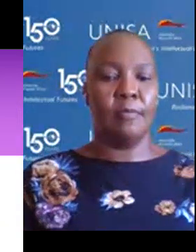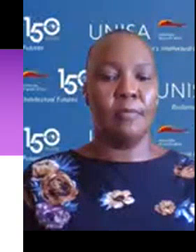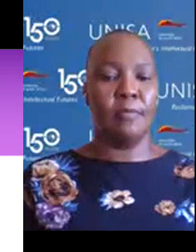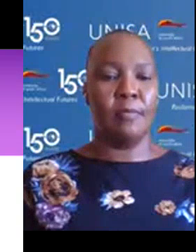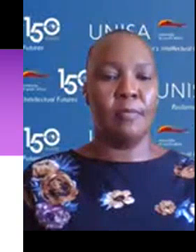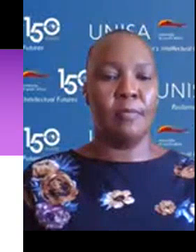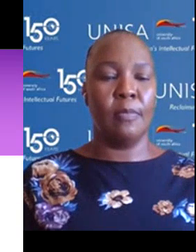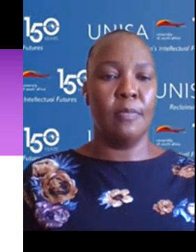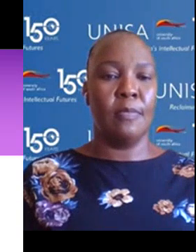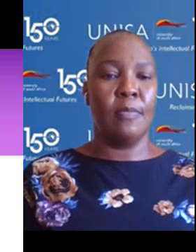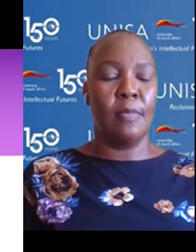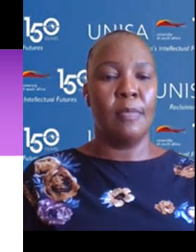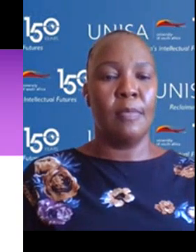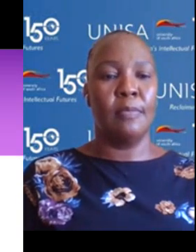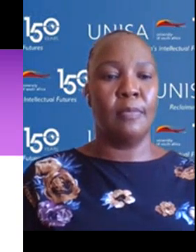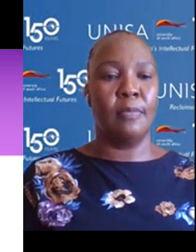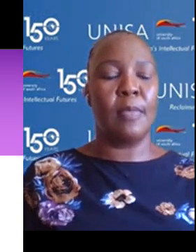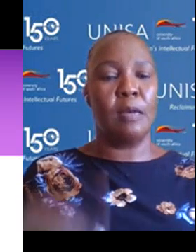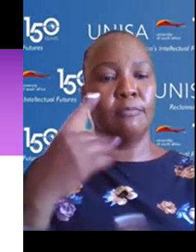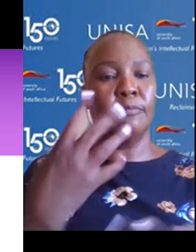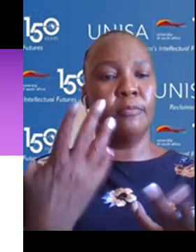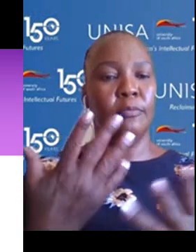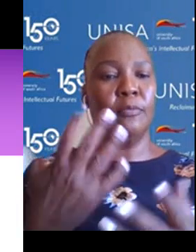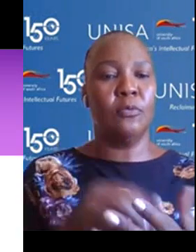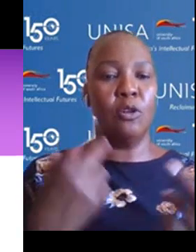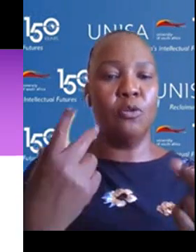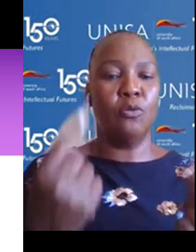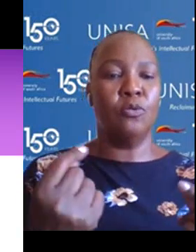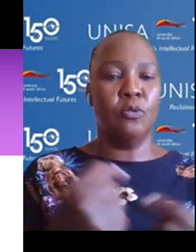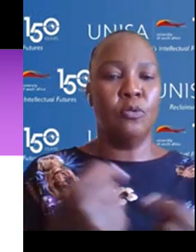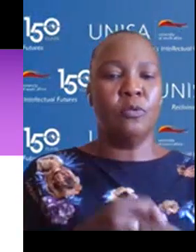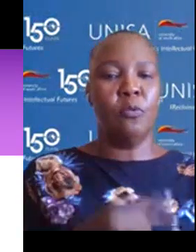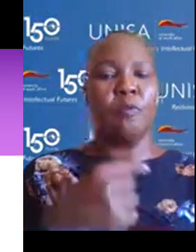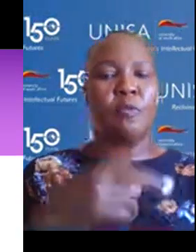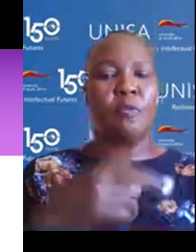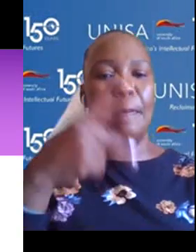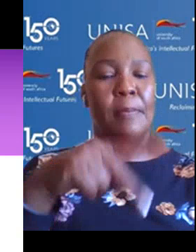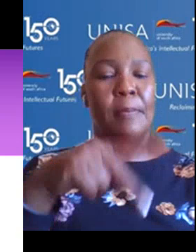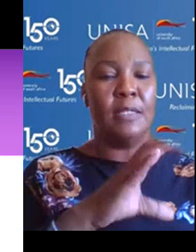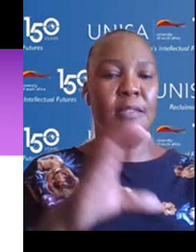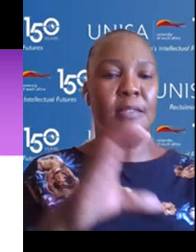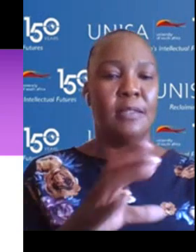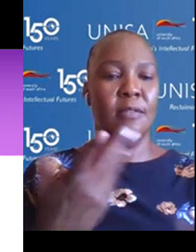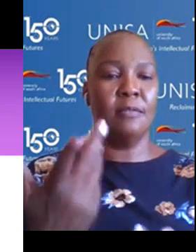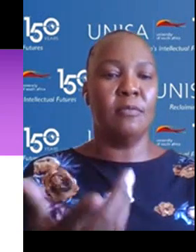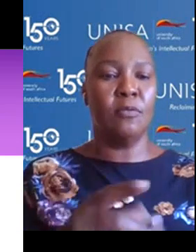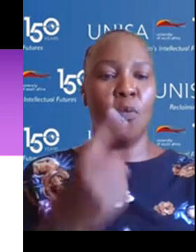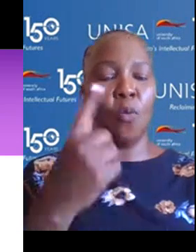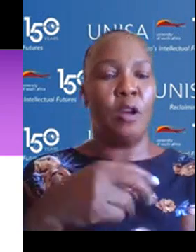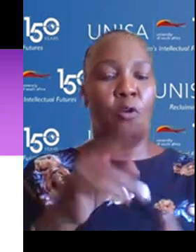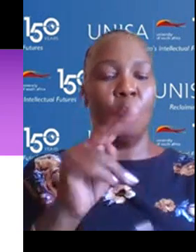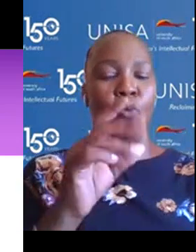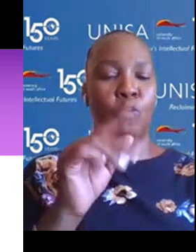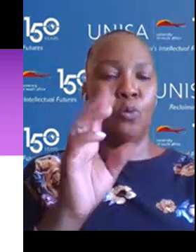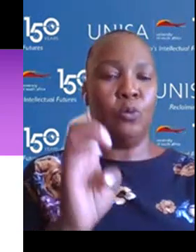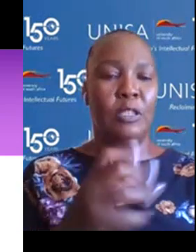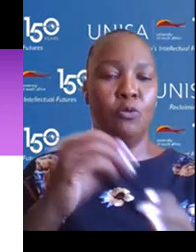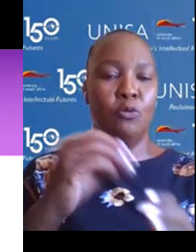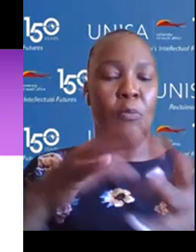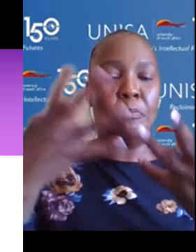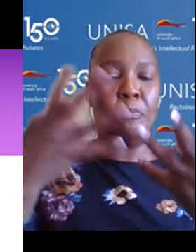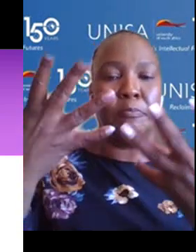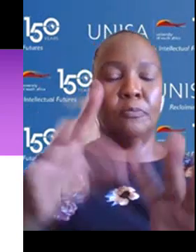So I think we're not going to do OneNote for PC, the installation. So OneNote usually is already installed on